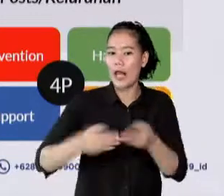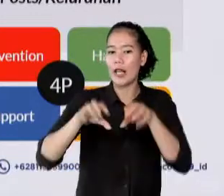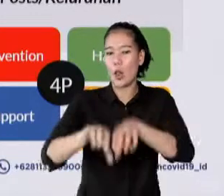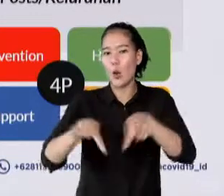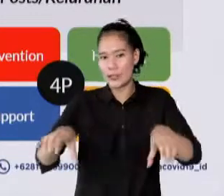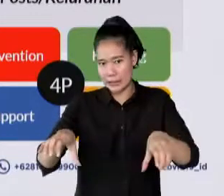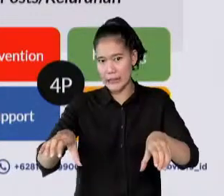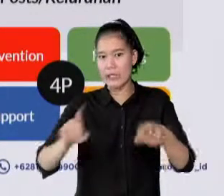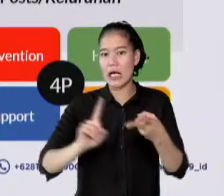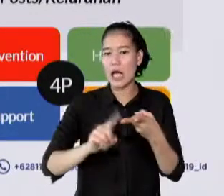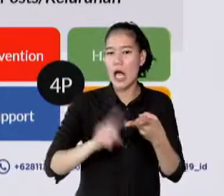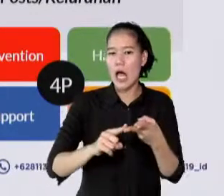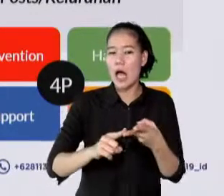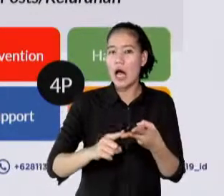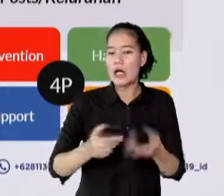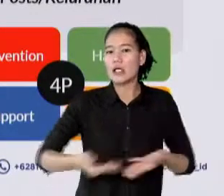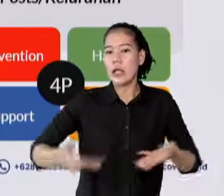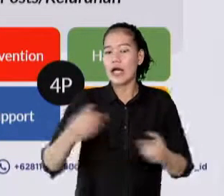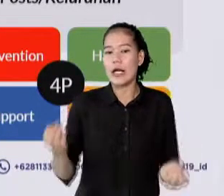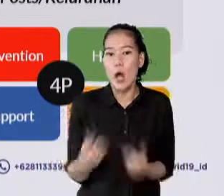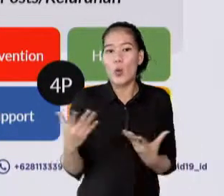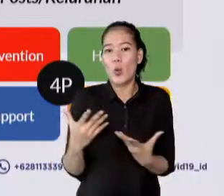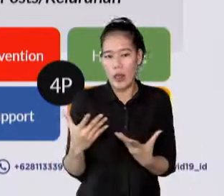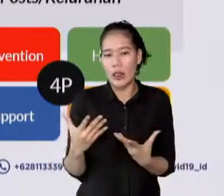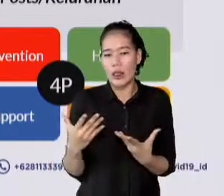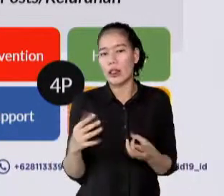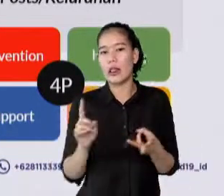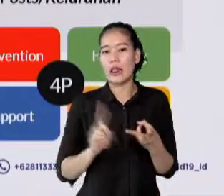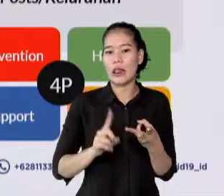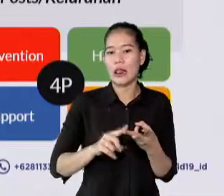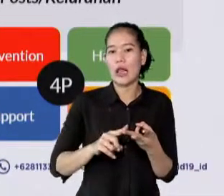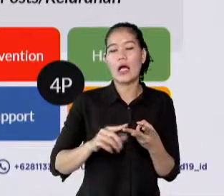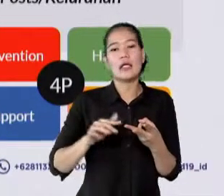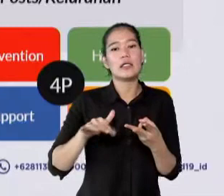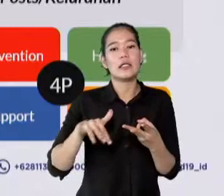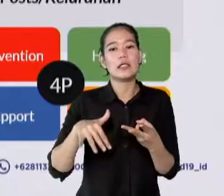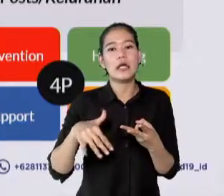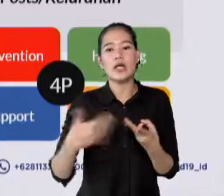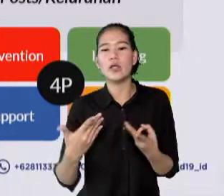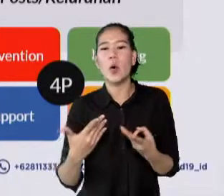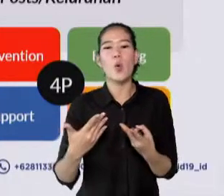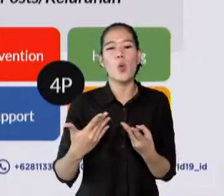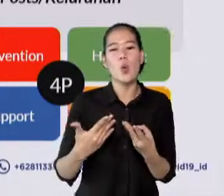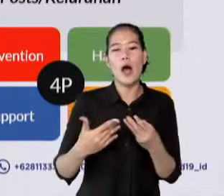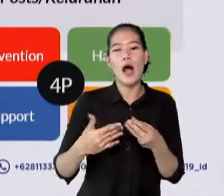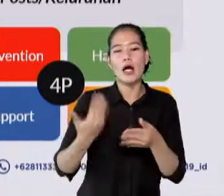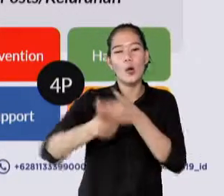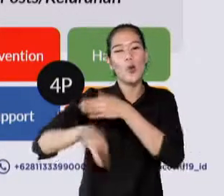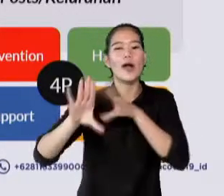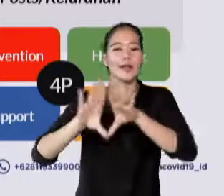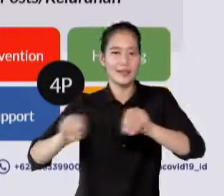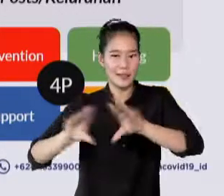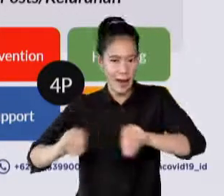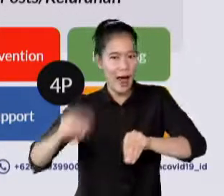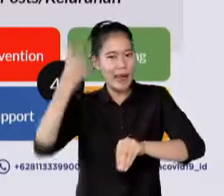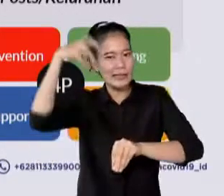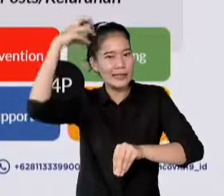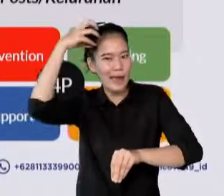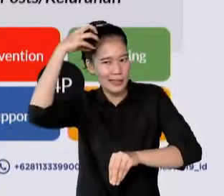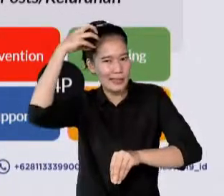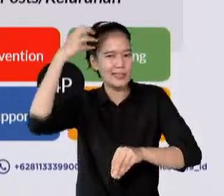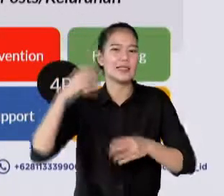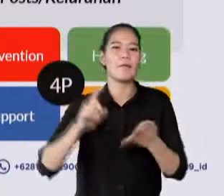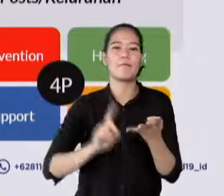well as urgent needs such as for work or official travel, visiting the sick or deceased,